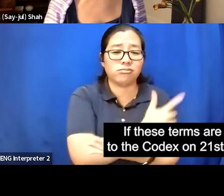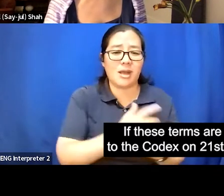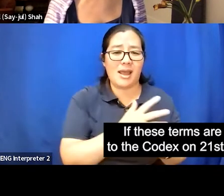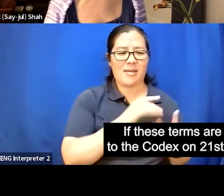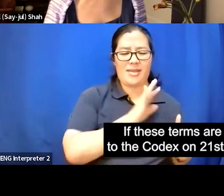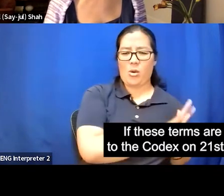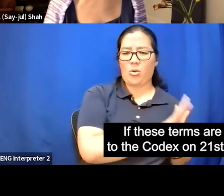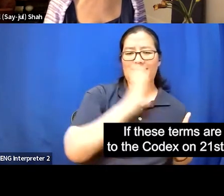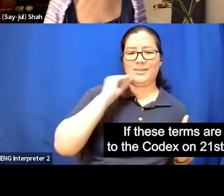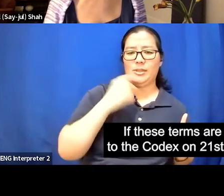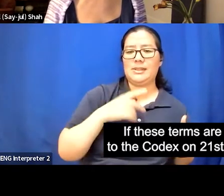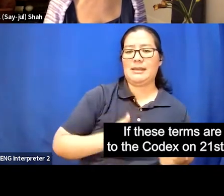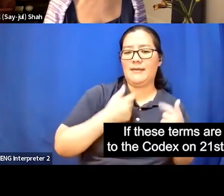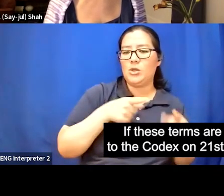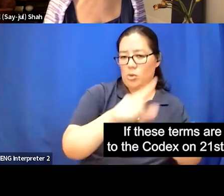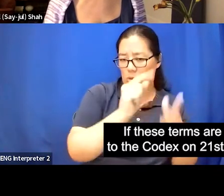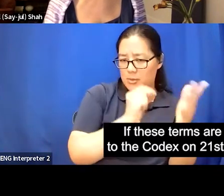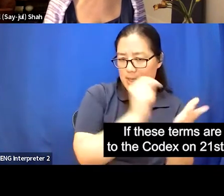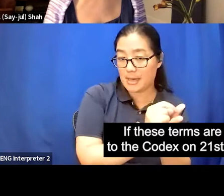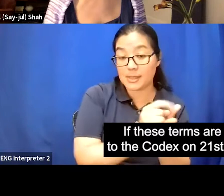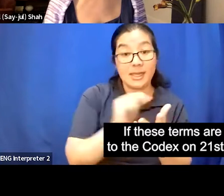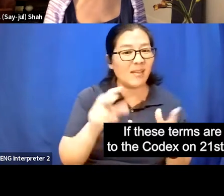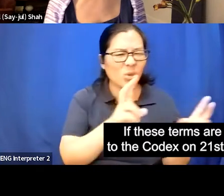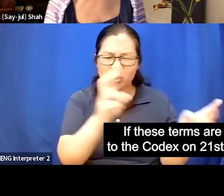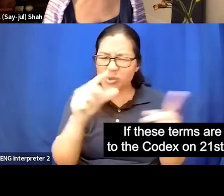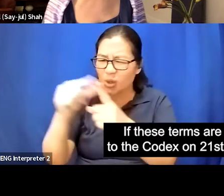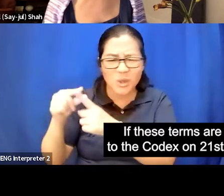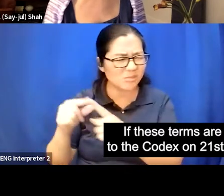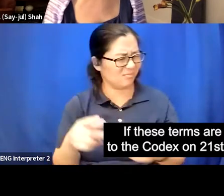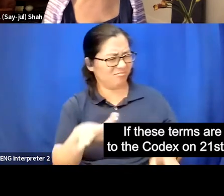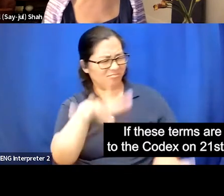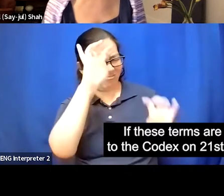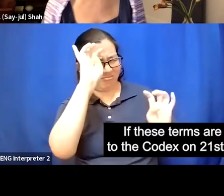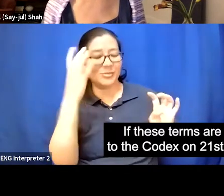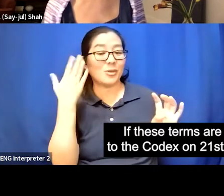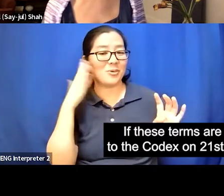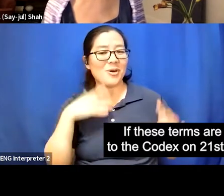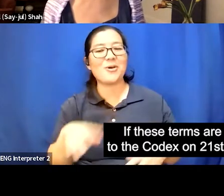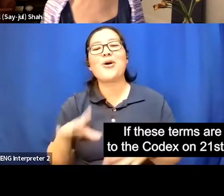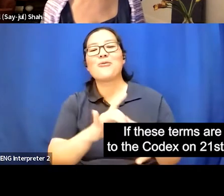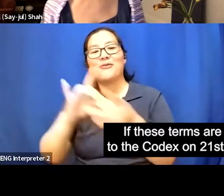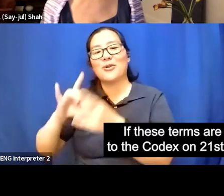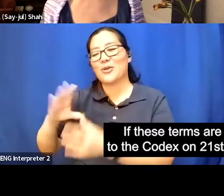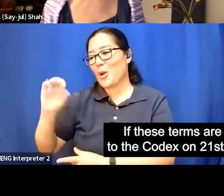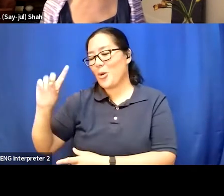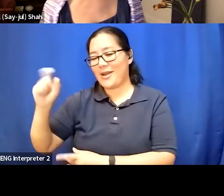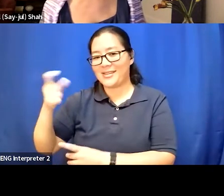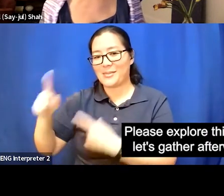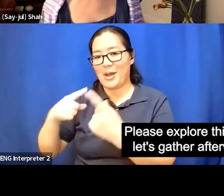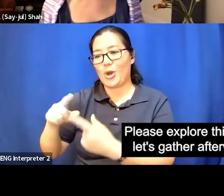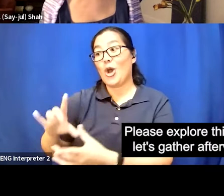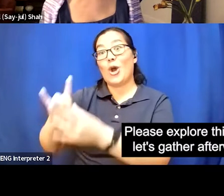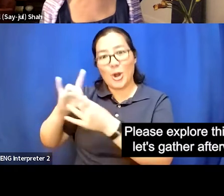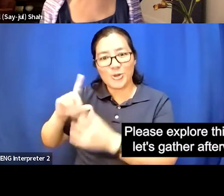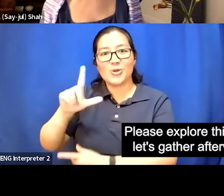times. If these terms are unfamiliar to you, refer to the Codex on 21st Century Communications.